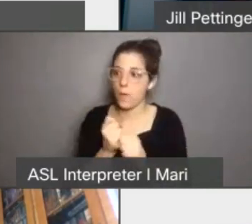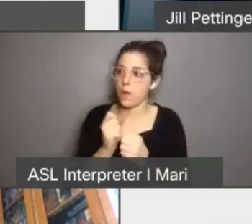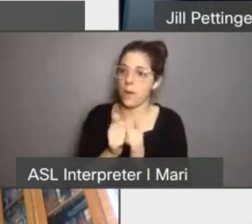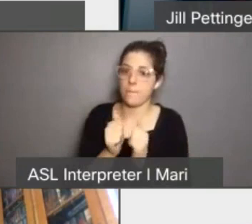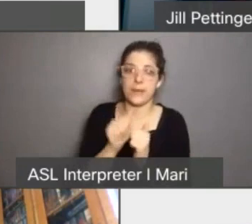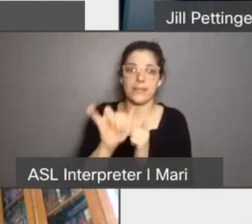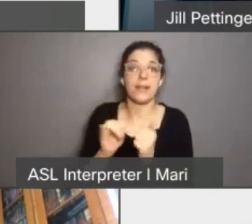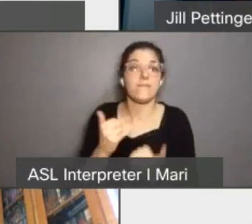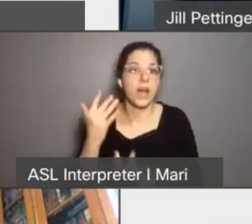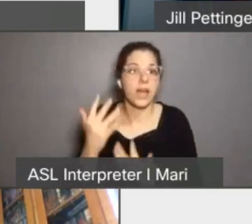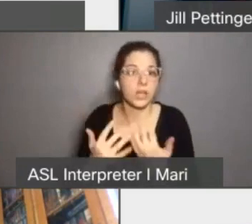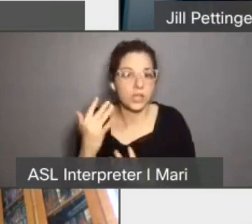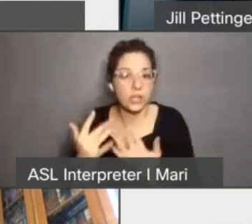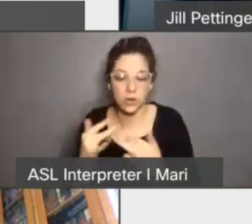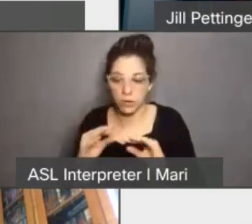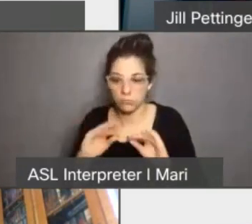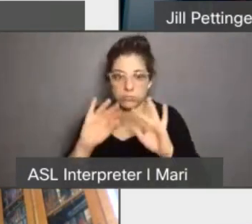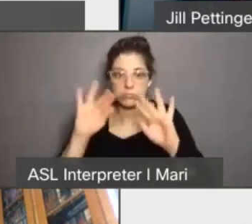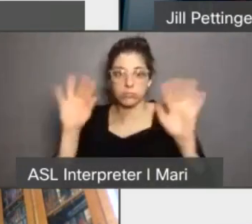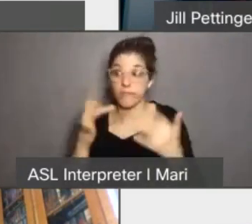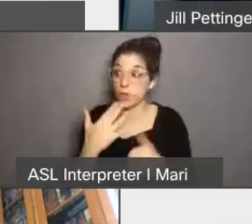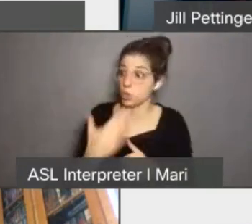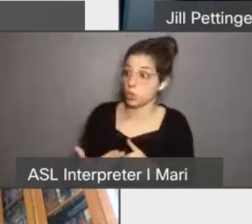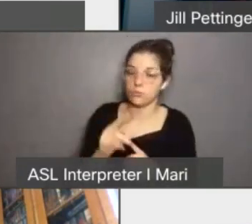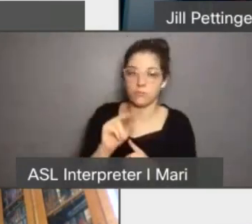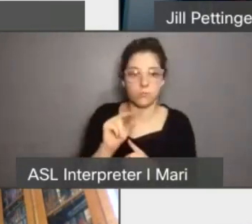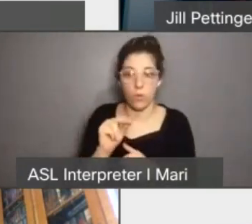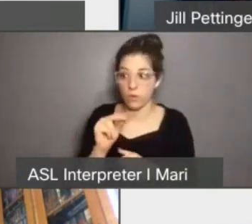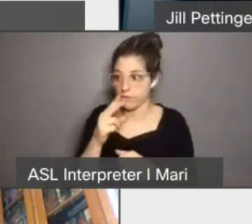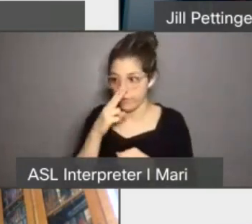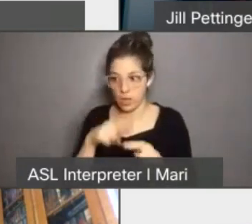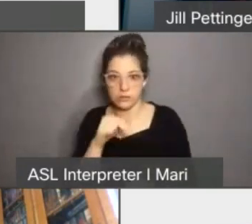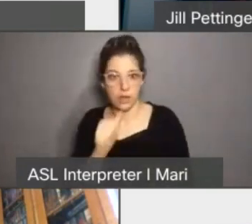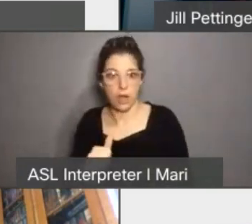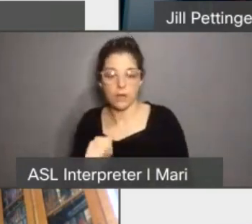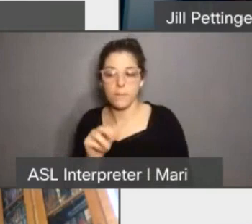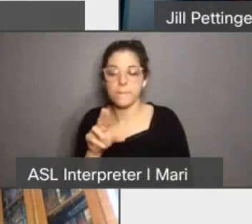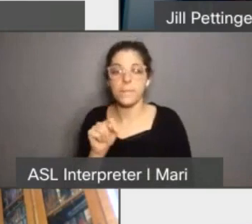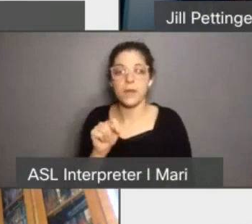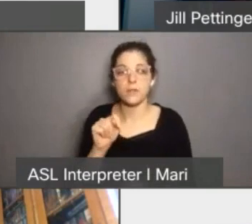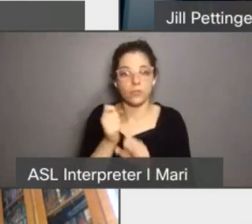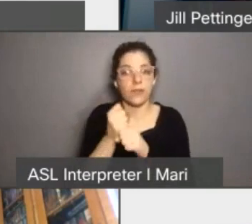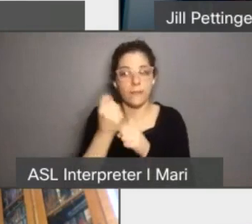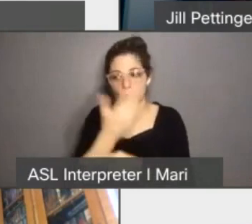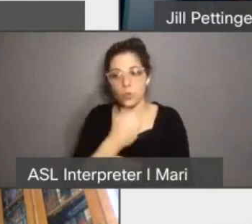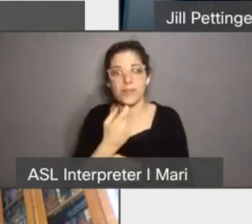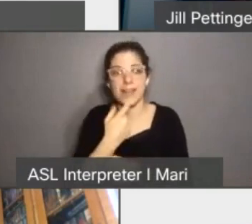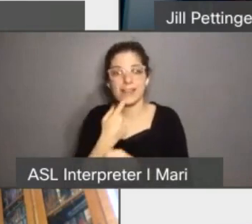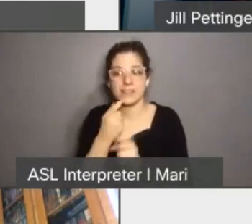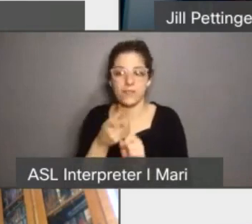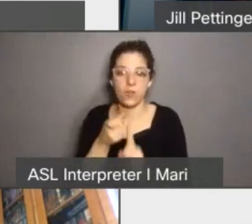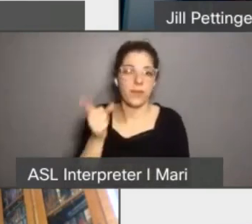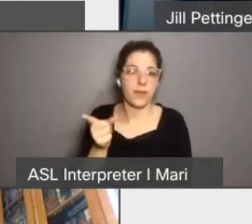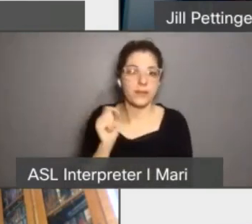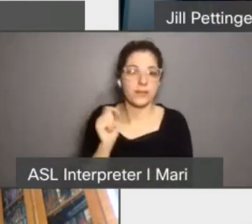Through fire. Is that fire good and friendly? No. Is a fire fun? Absolutely not. But beautiful things come out of it,